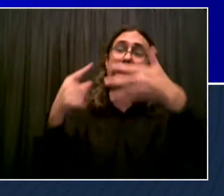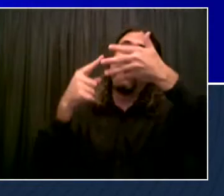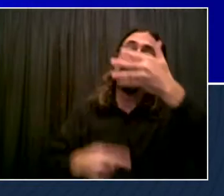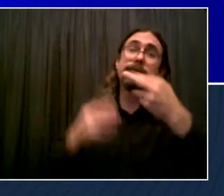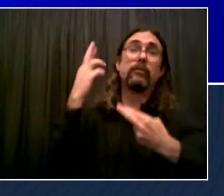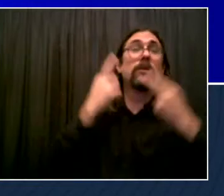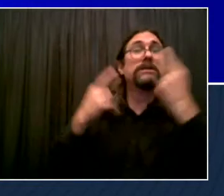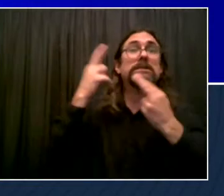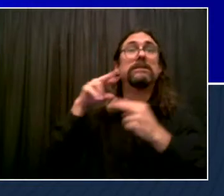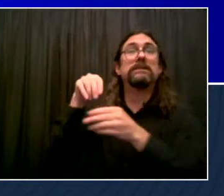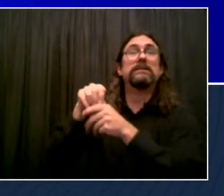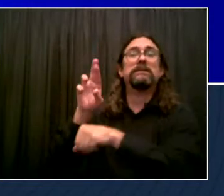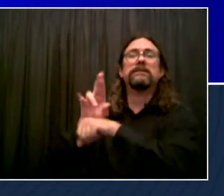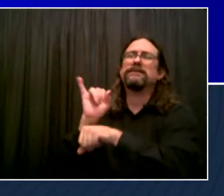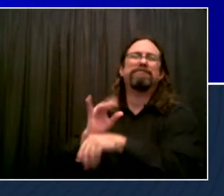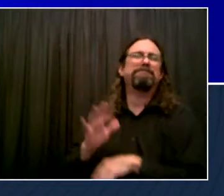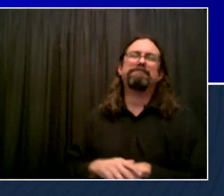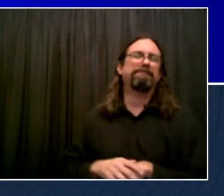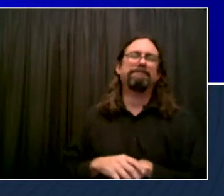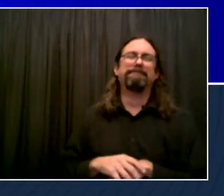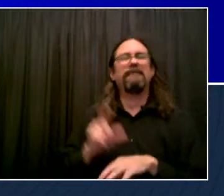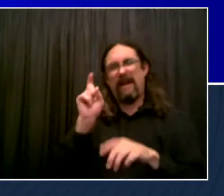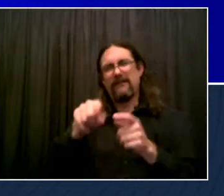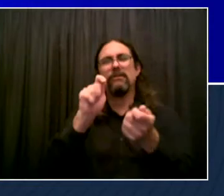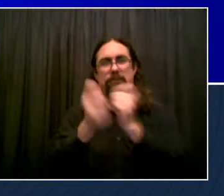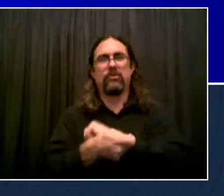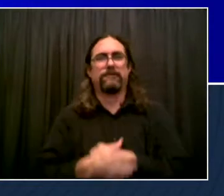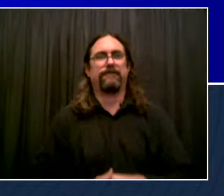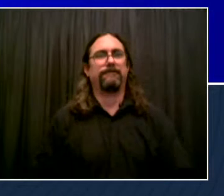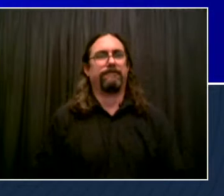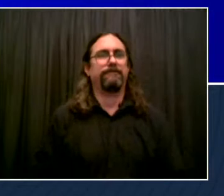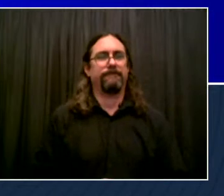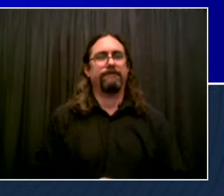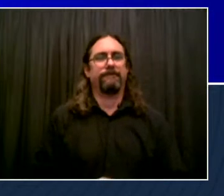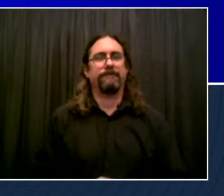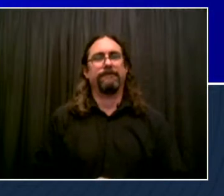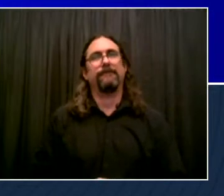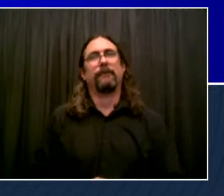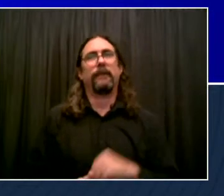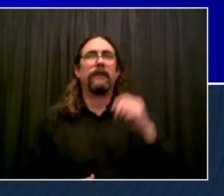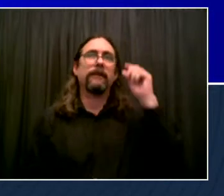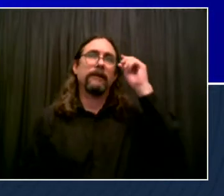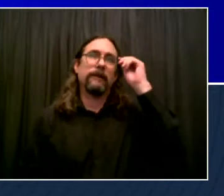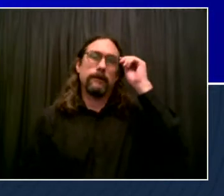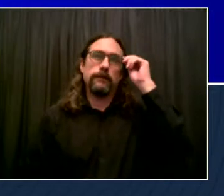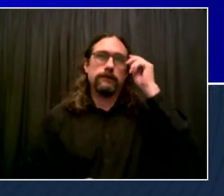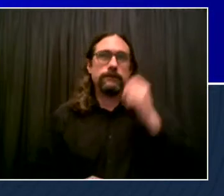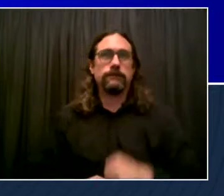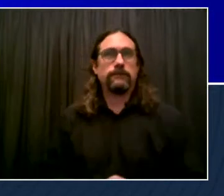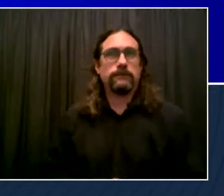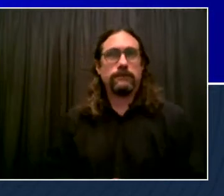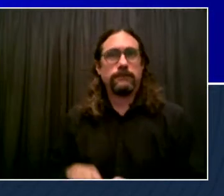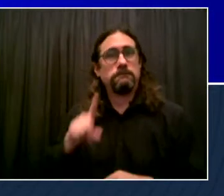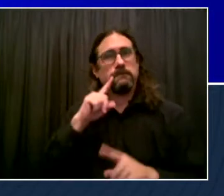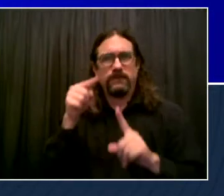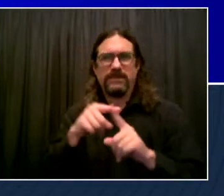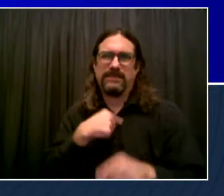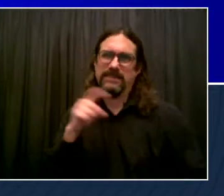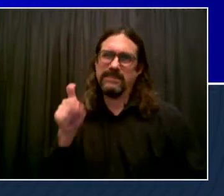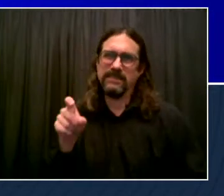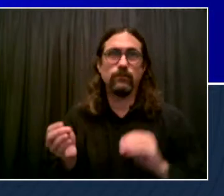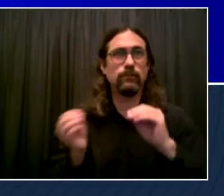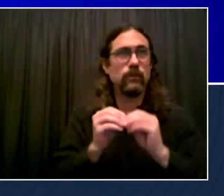the NYPD, which I appreciate deeply. We're bringing in additional capacity to help improve safety and